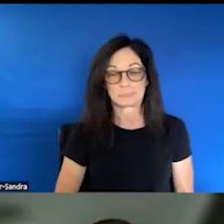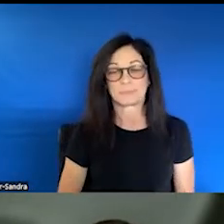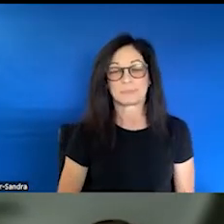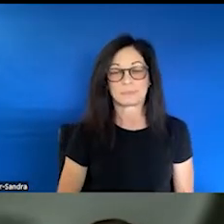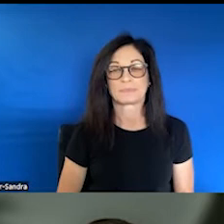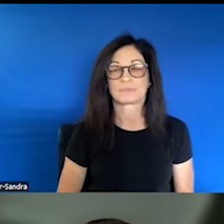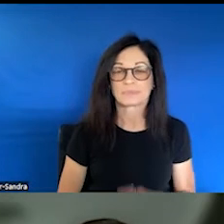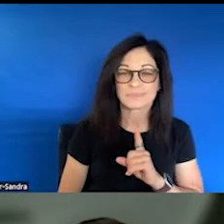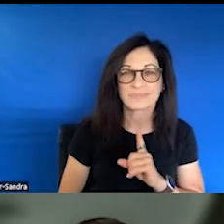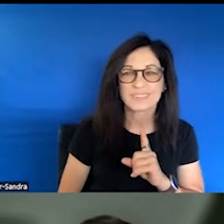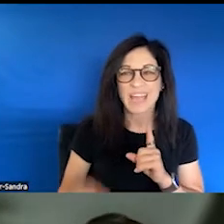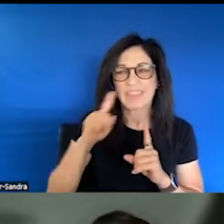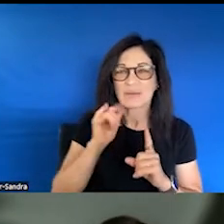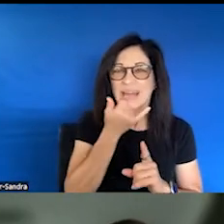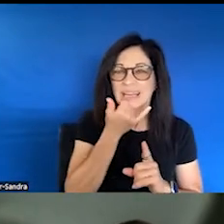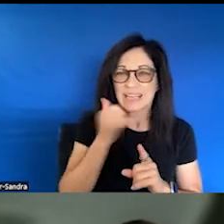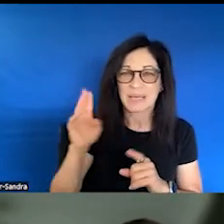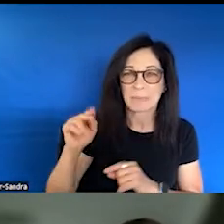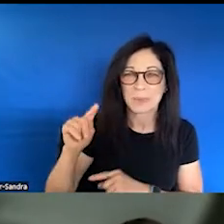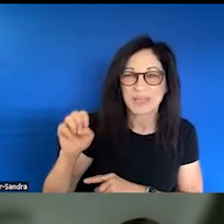Oops, I think we accidentally muted you.